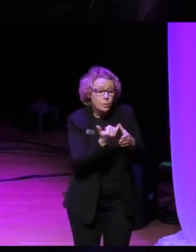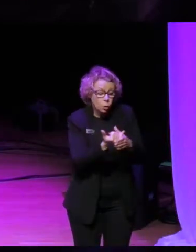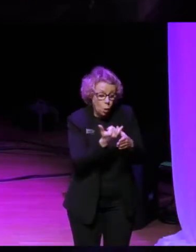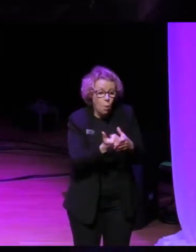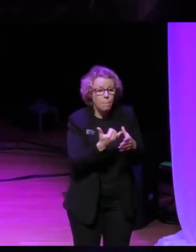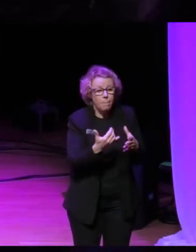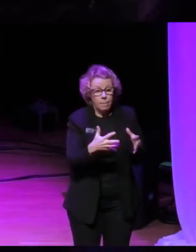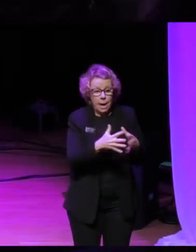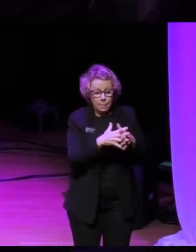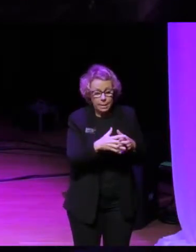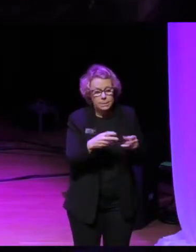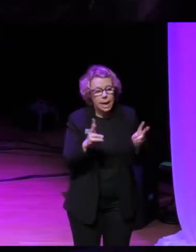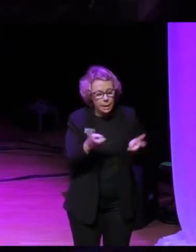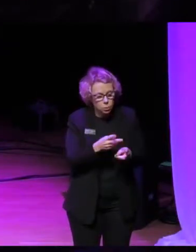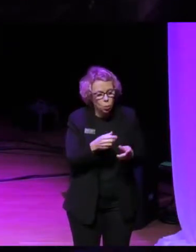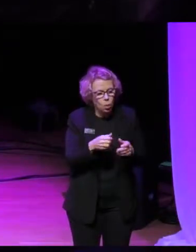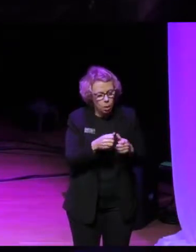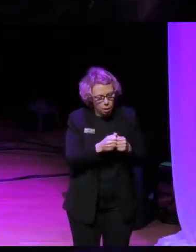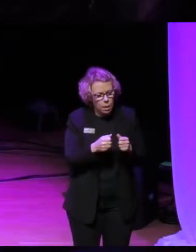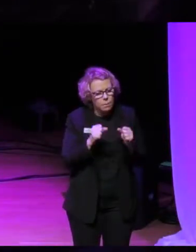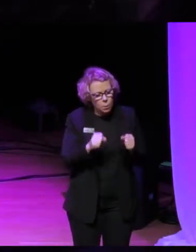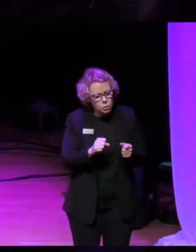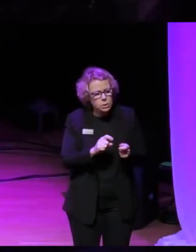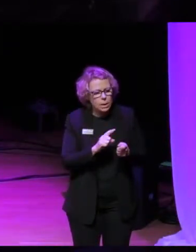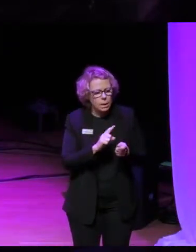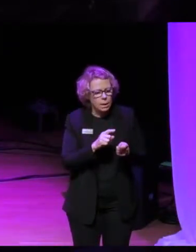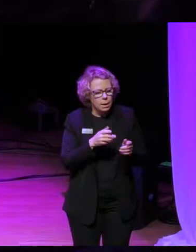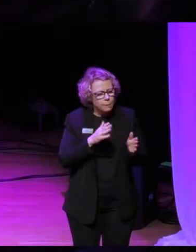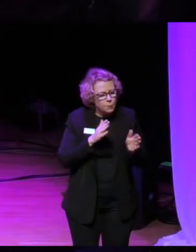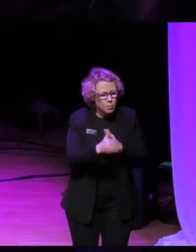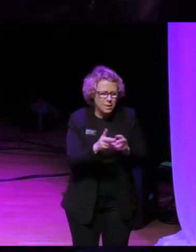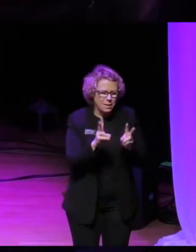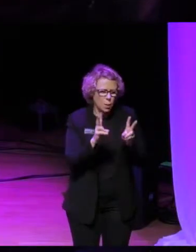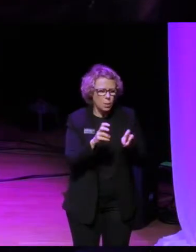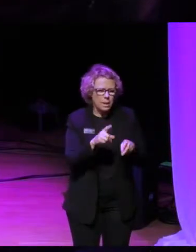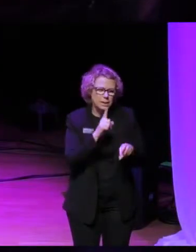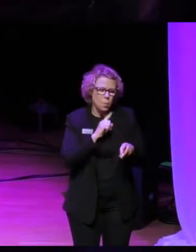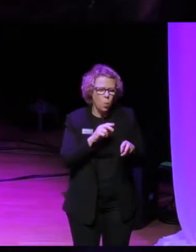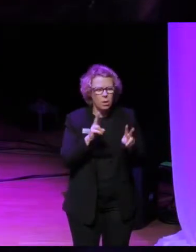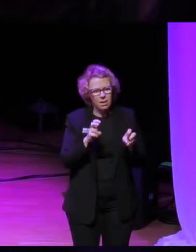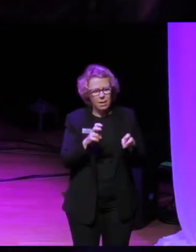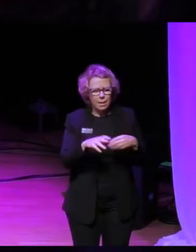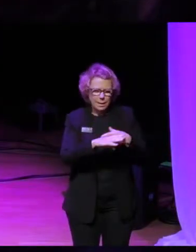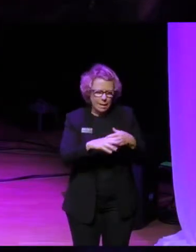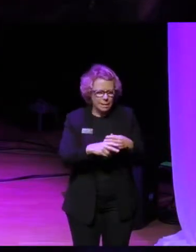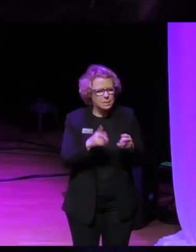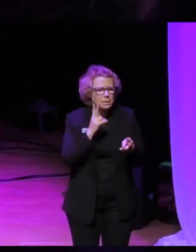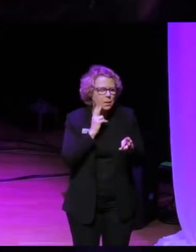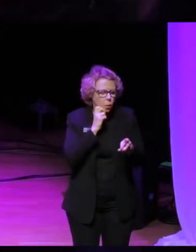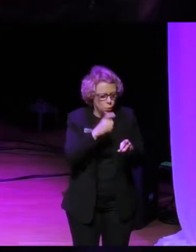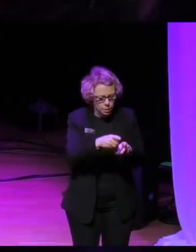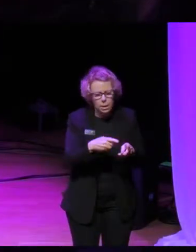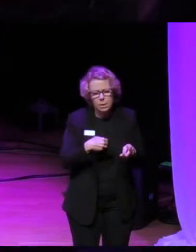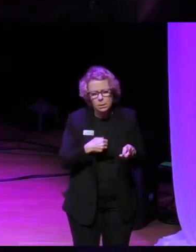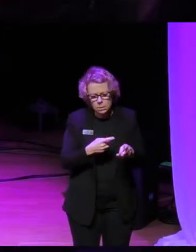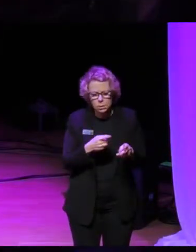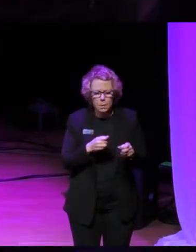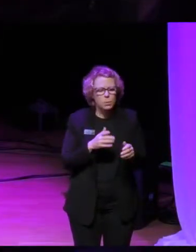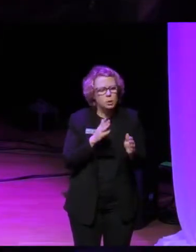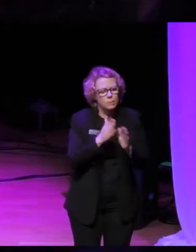individuals still go through these checkpoints where they are asked their immigration status. And we have challenged these checkpoints in the